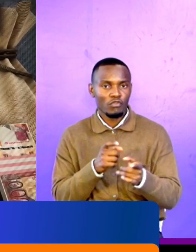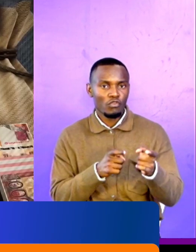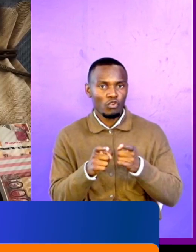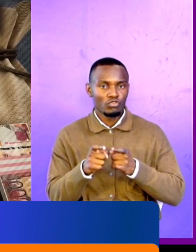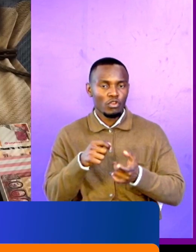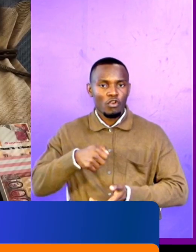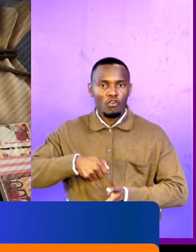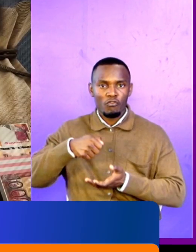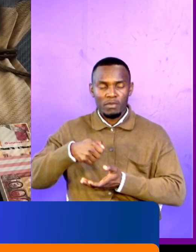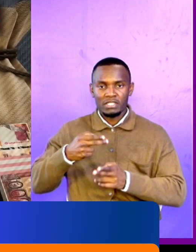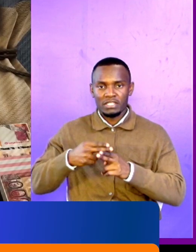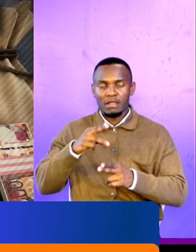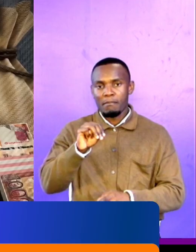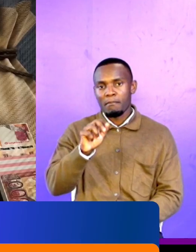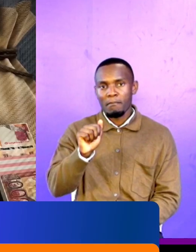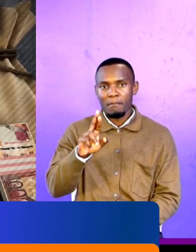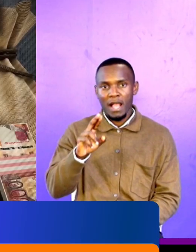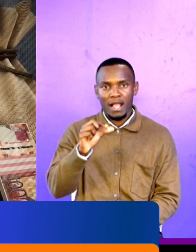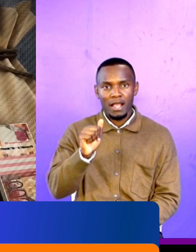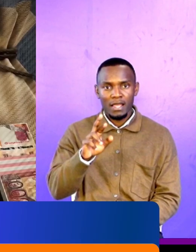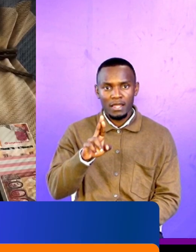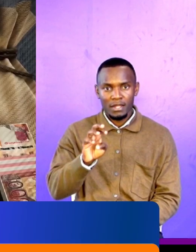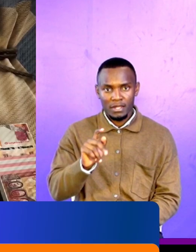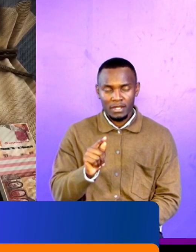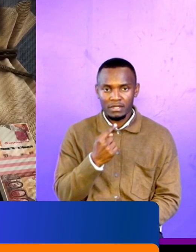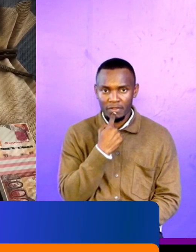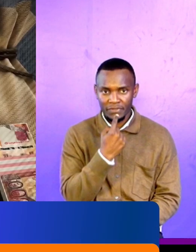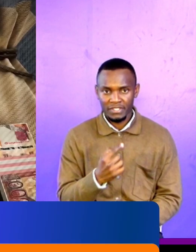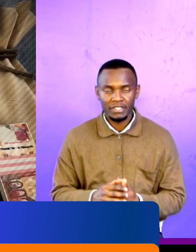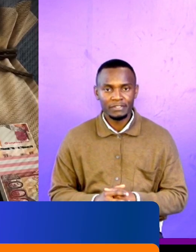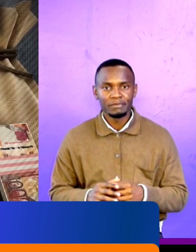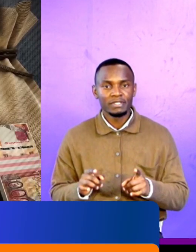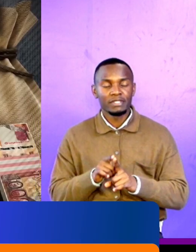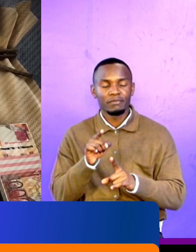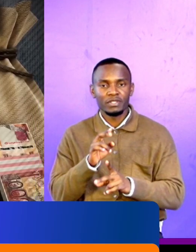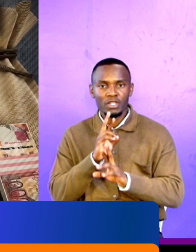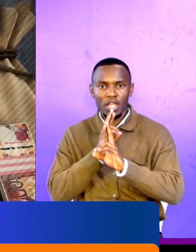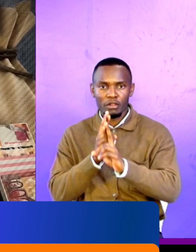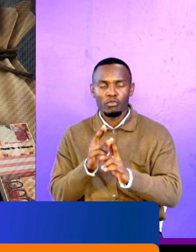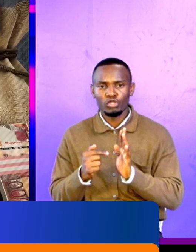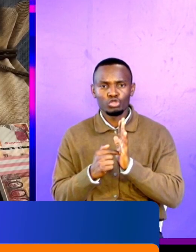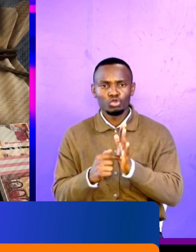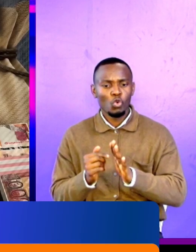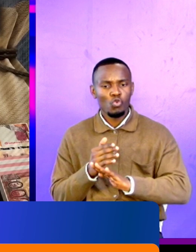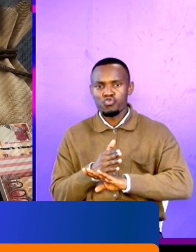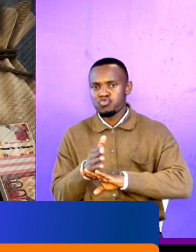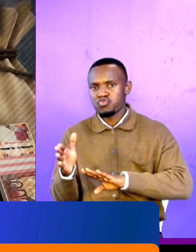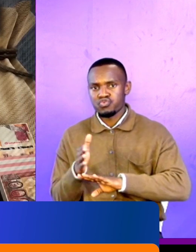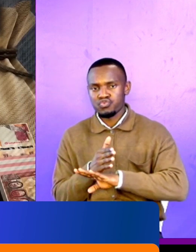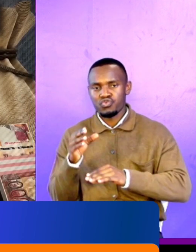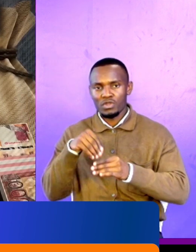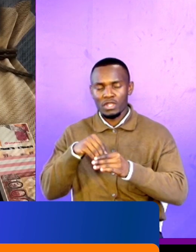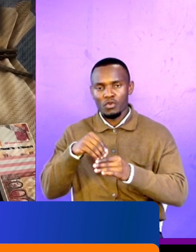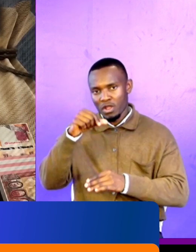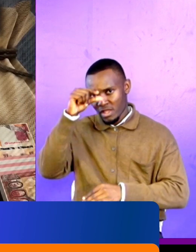Nyakango, has revealed. Now, the report, which flagged massive wastage in government, also showed that President William Ruto's office spent